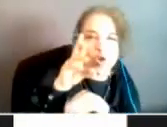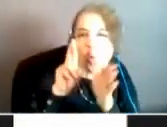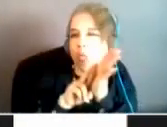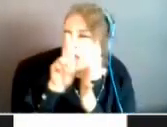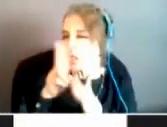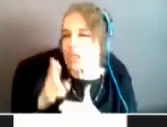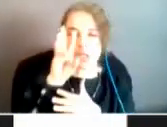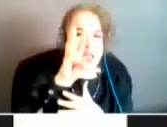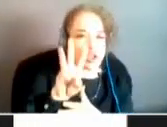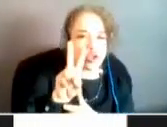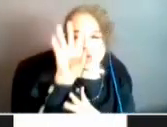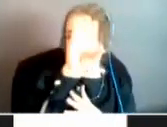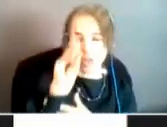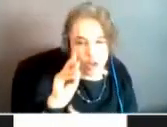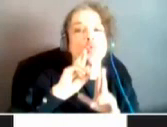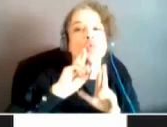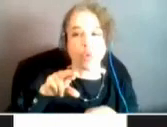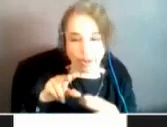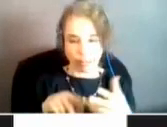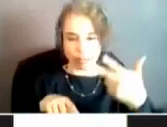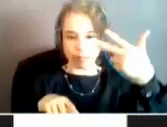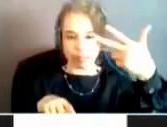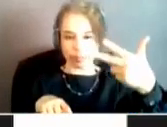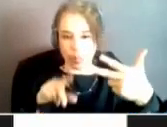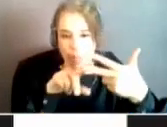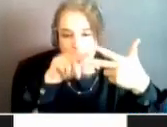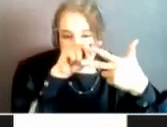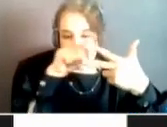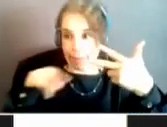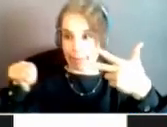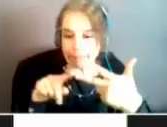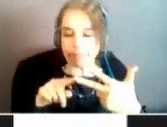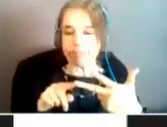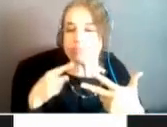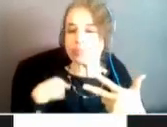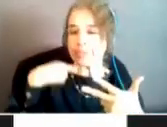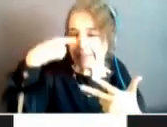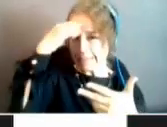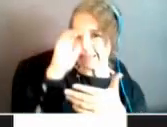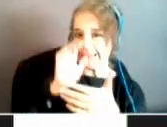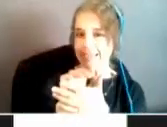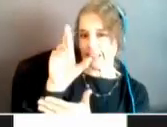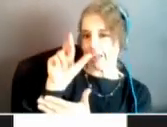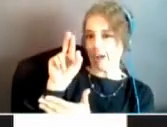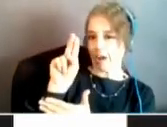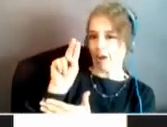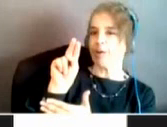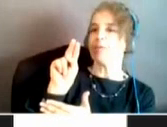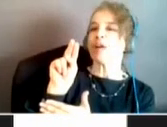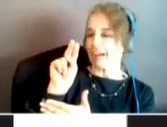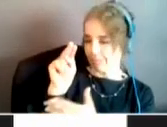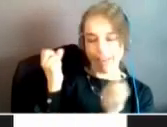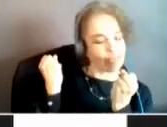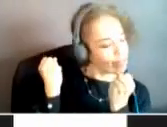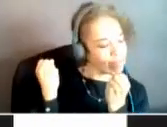resources, 62% of those respondents, et cetera. So I think that the RAND Corporation has a lot of